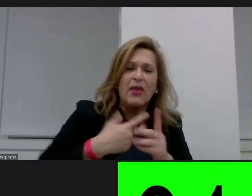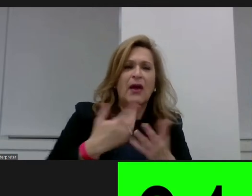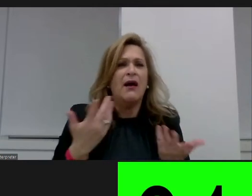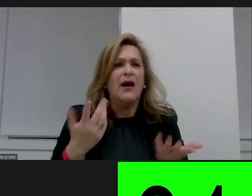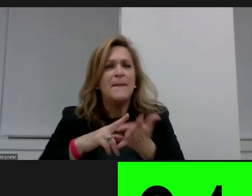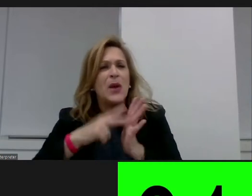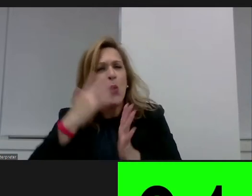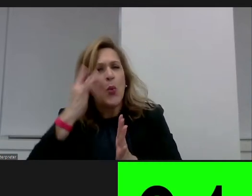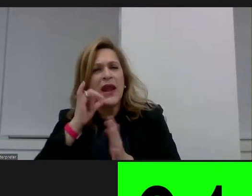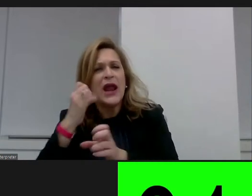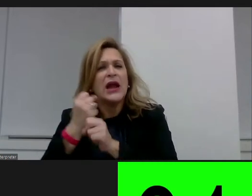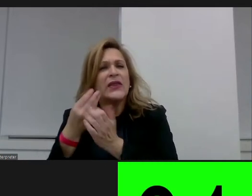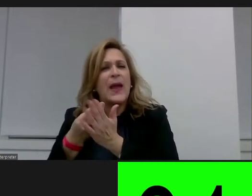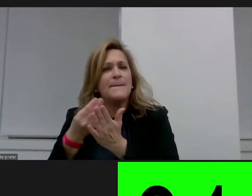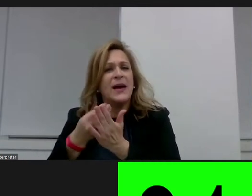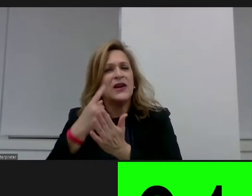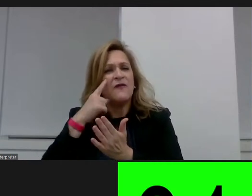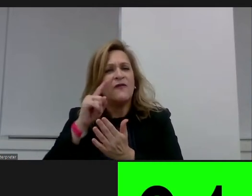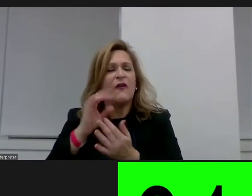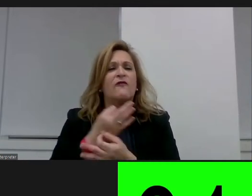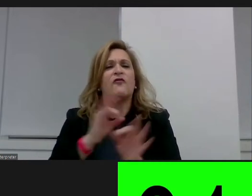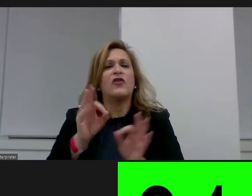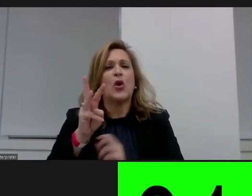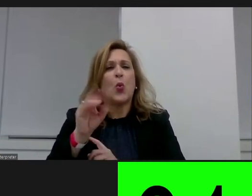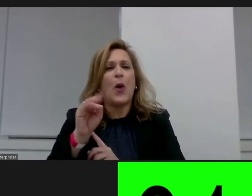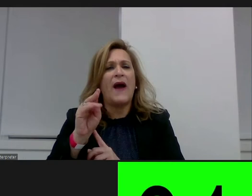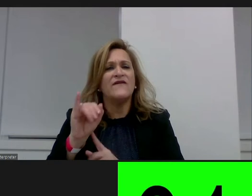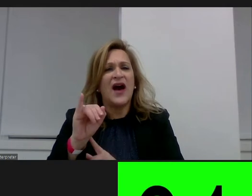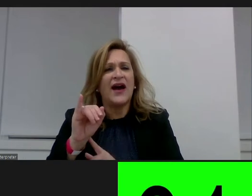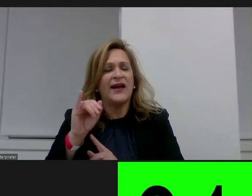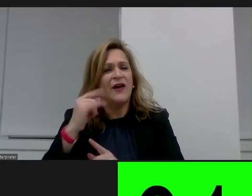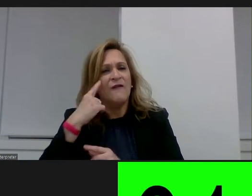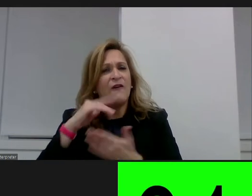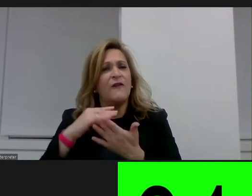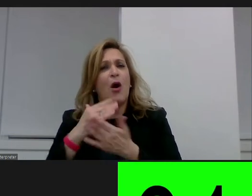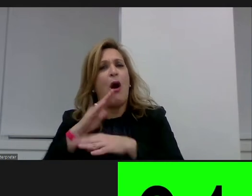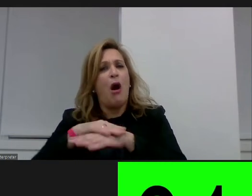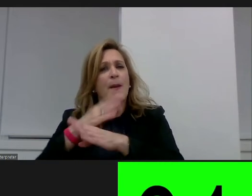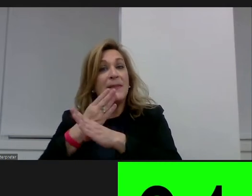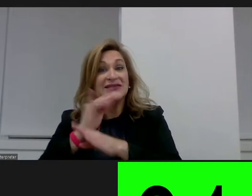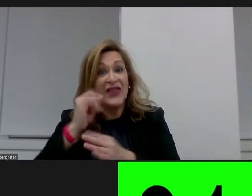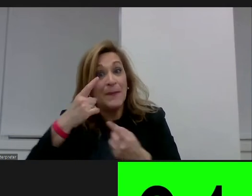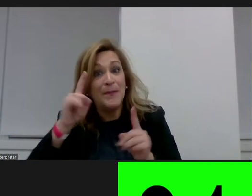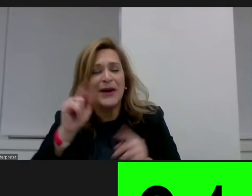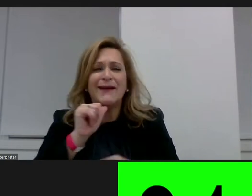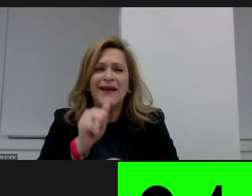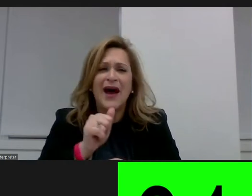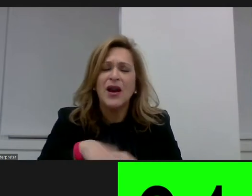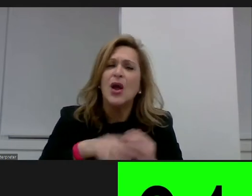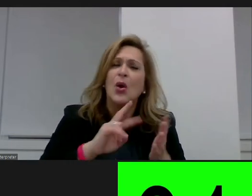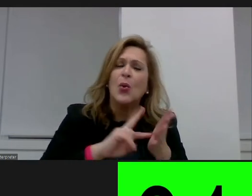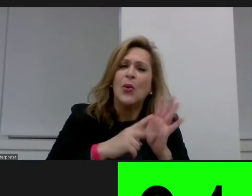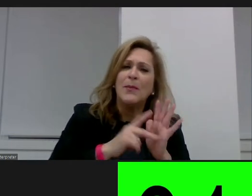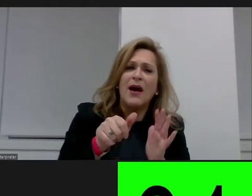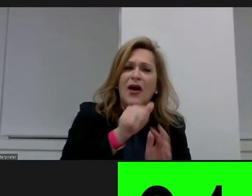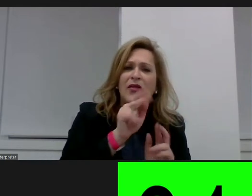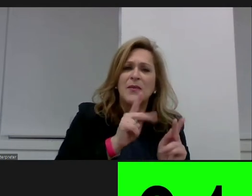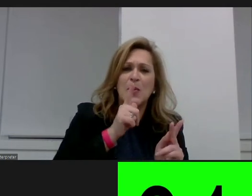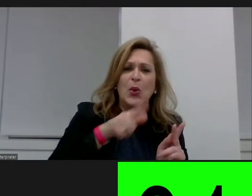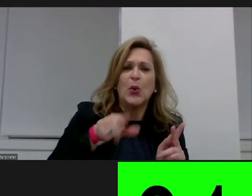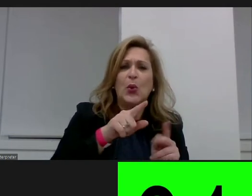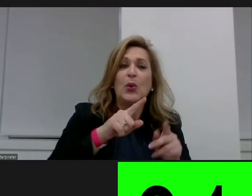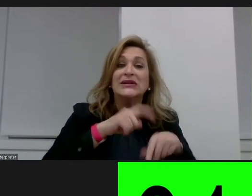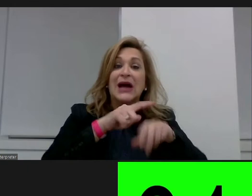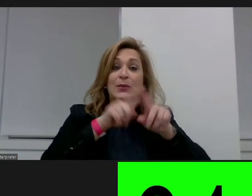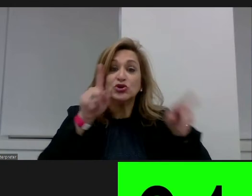that go well? No, it didn't. How about the $30 million spent on a staircase in Times Square? And what about the whopping $371